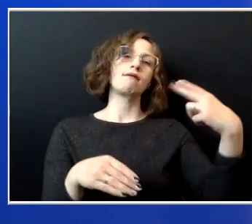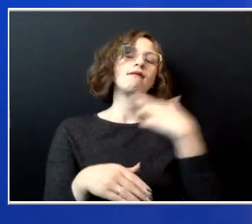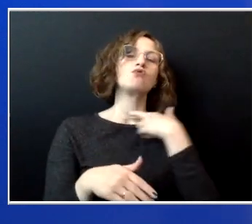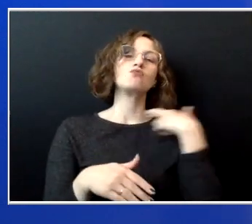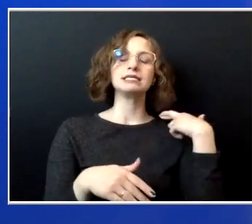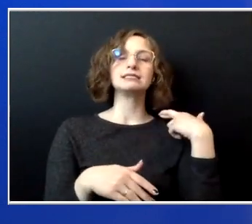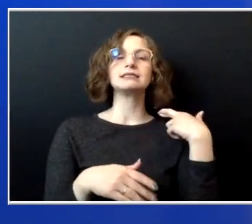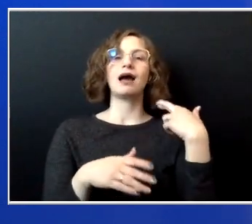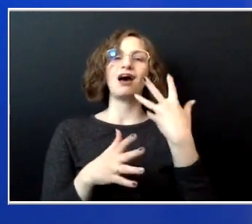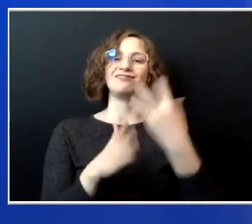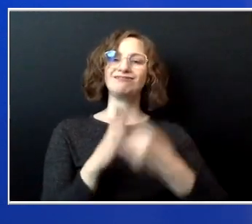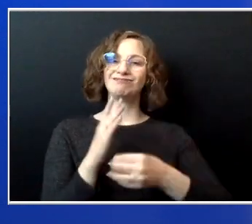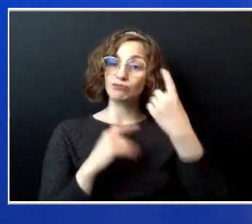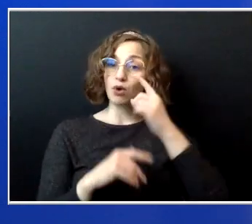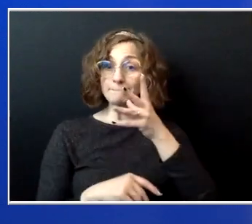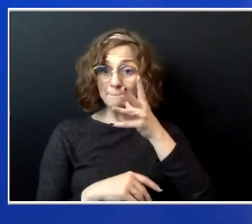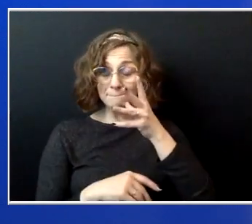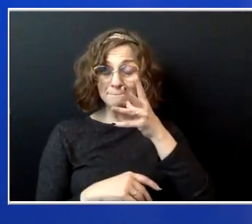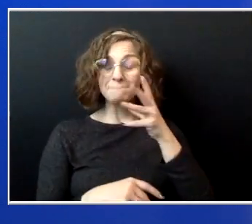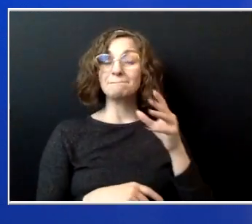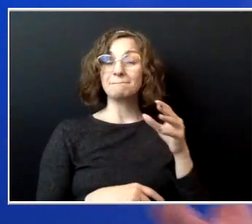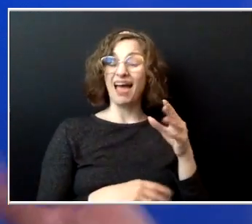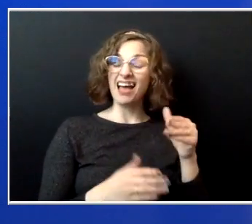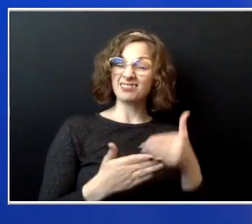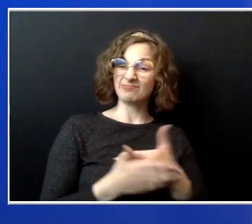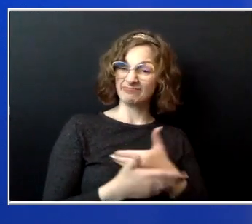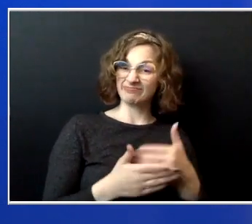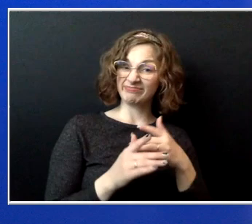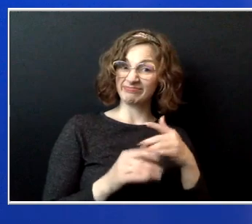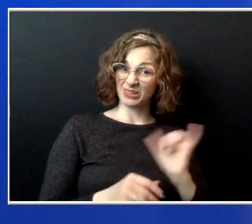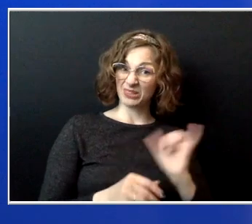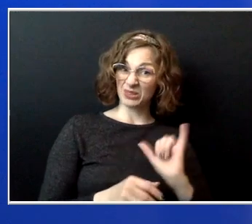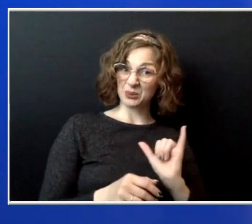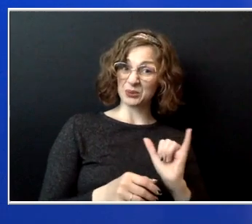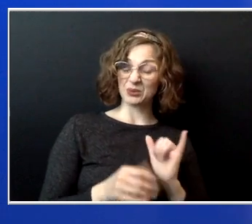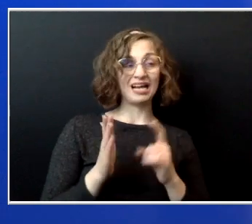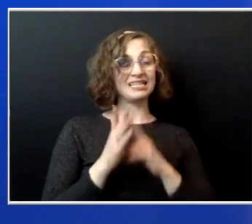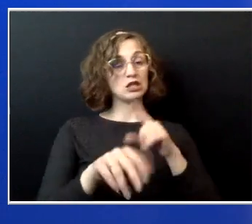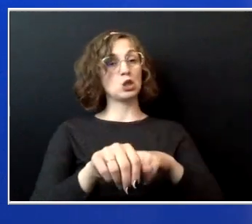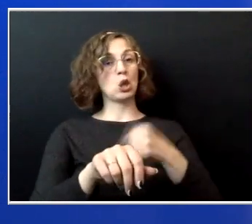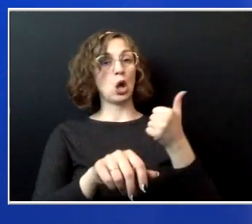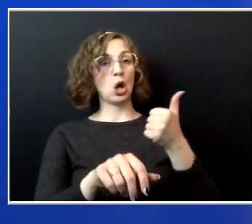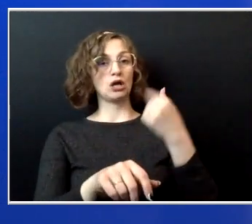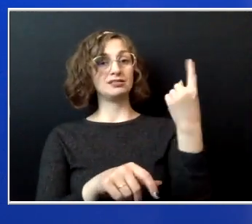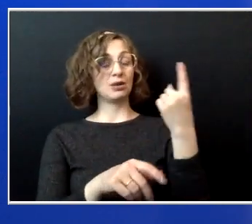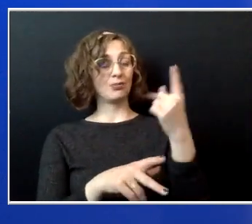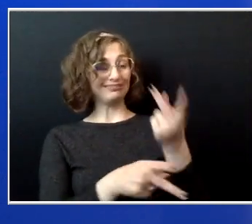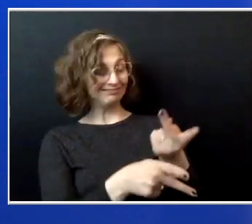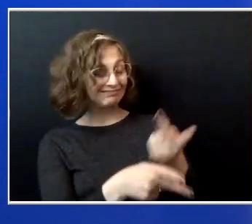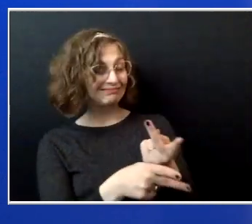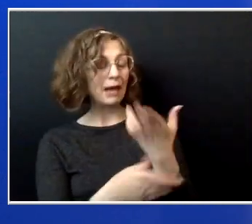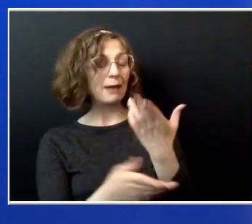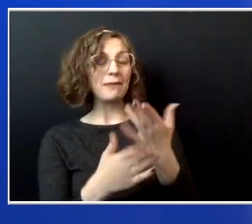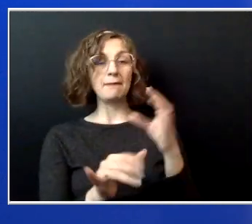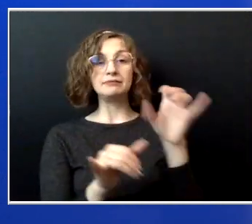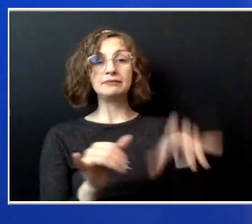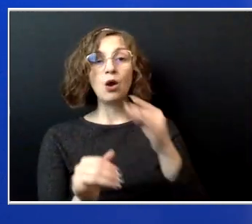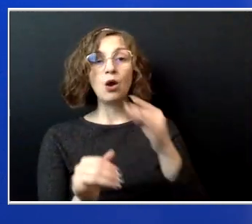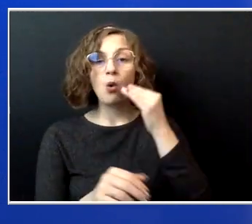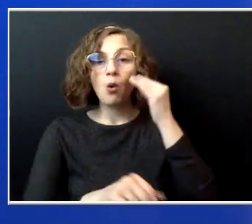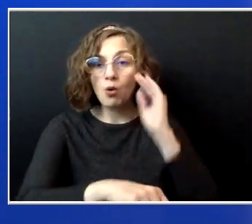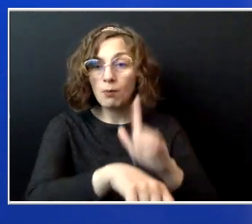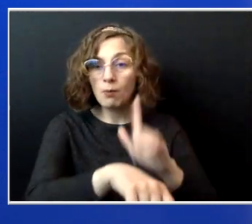makes sense that it takes longer to have someone intervene. As Dr. Mosier said, you might stay home longer. Perhaps you don't have those